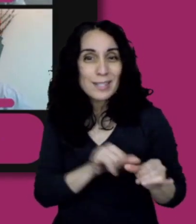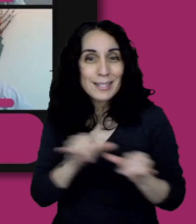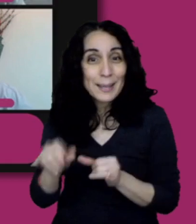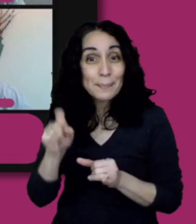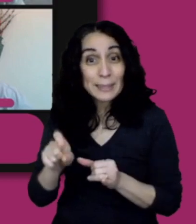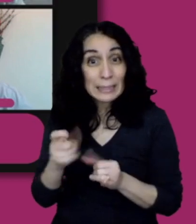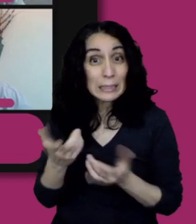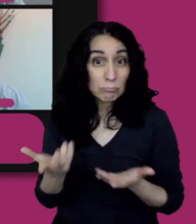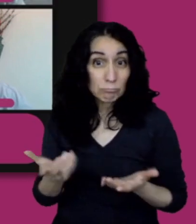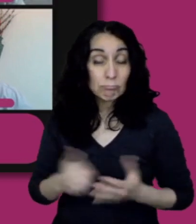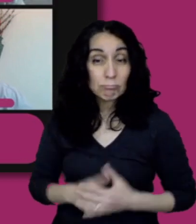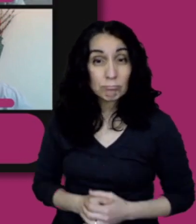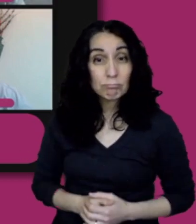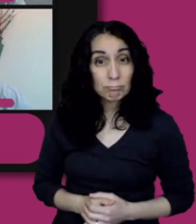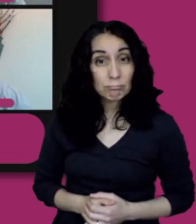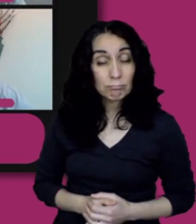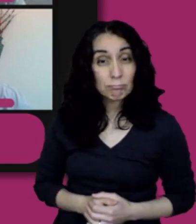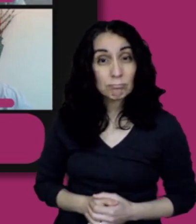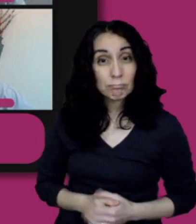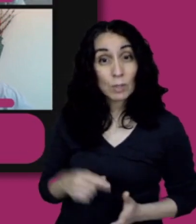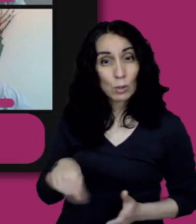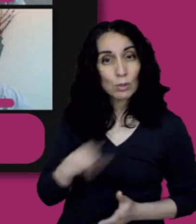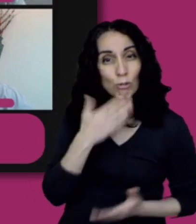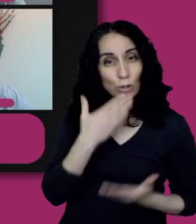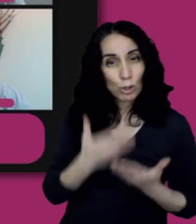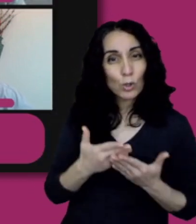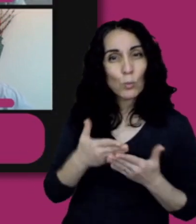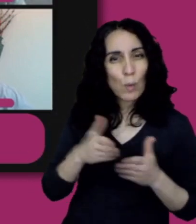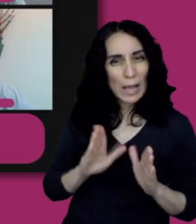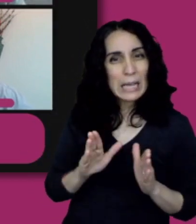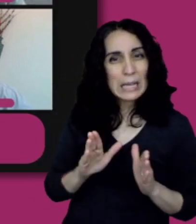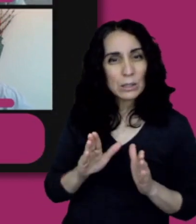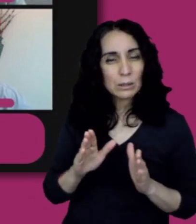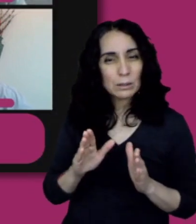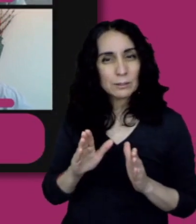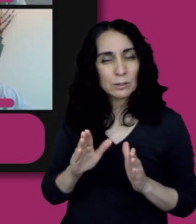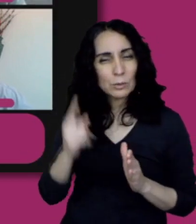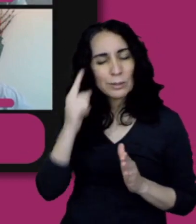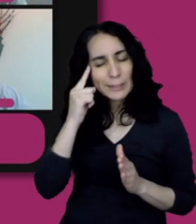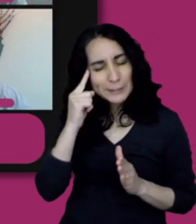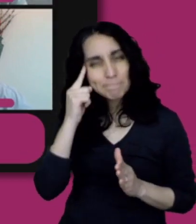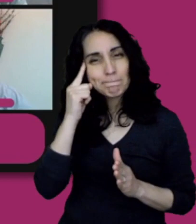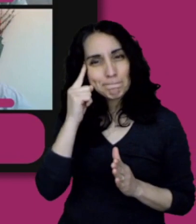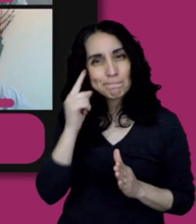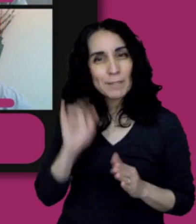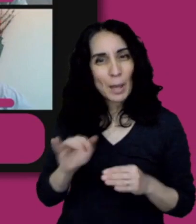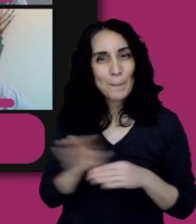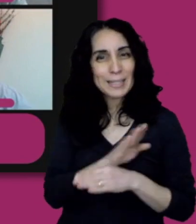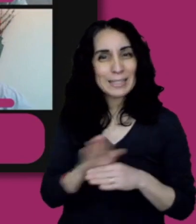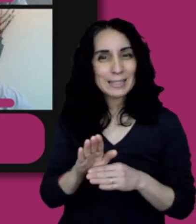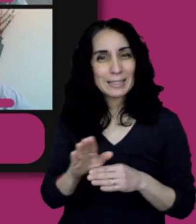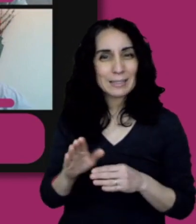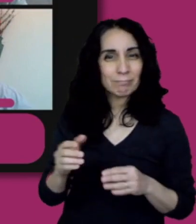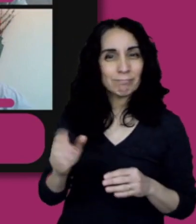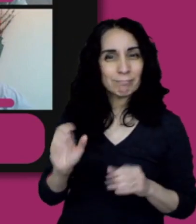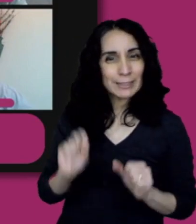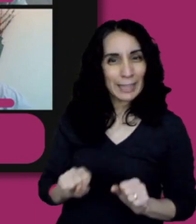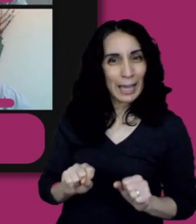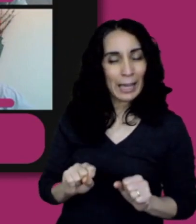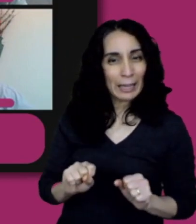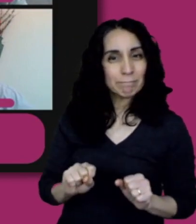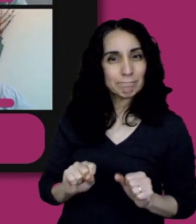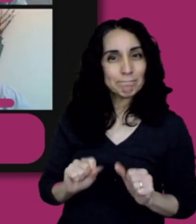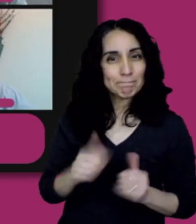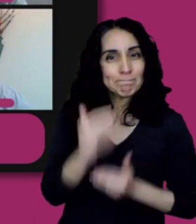serves the same need, I think, those are good ways to look at whether or not a business has legs,